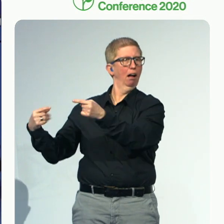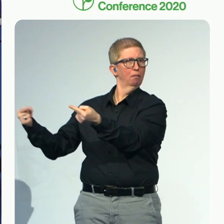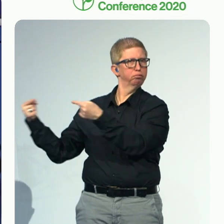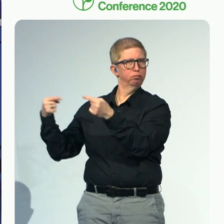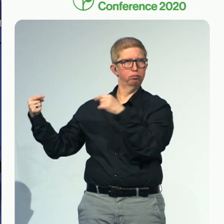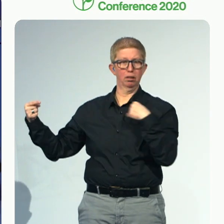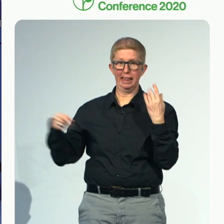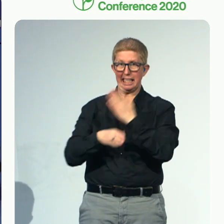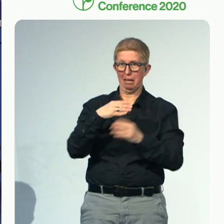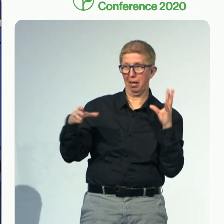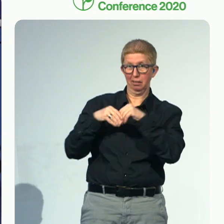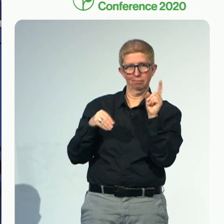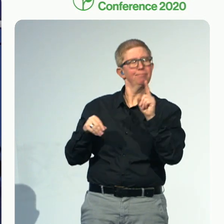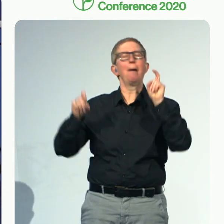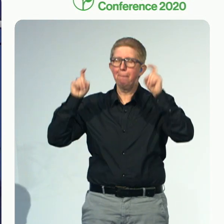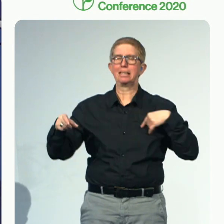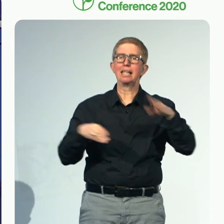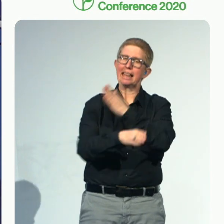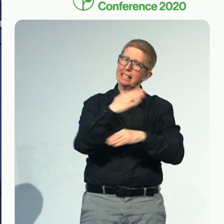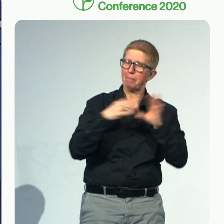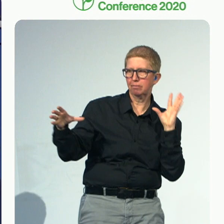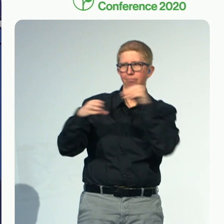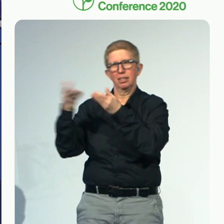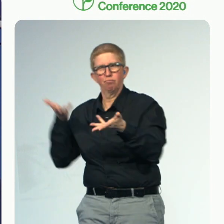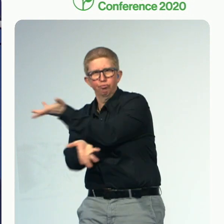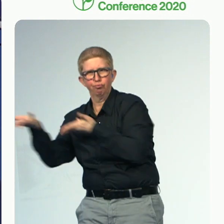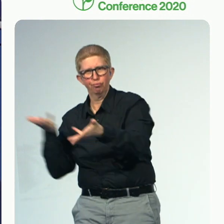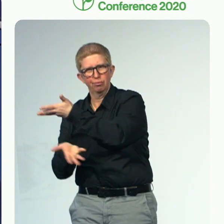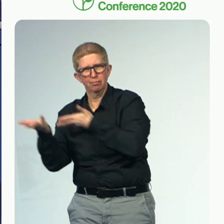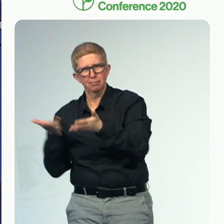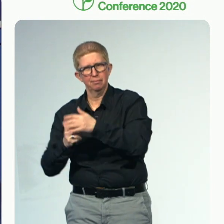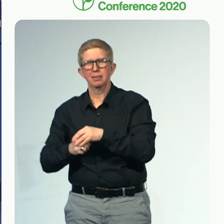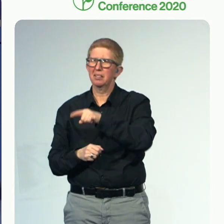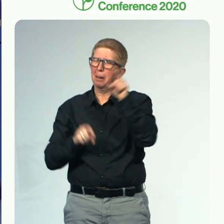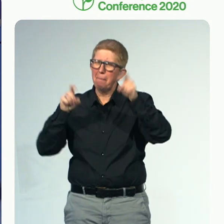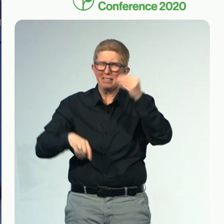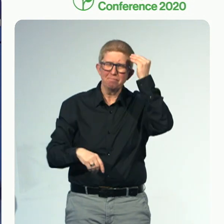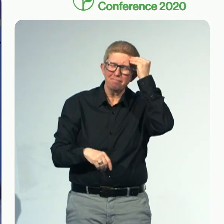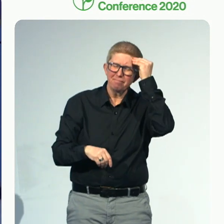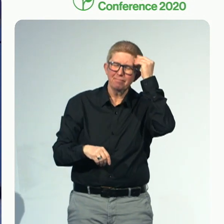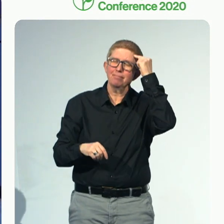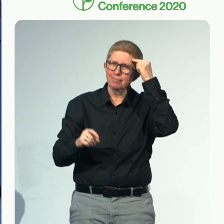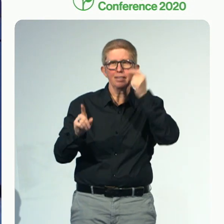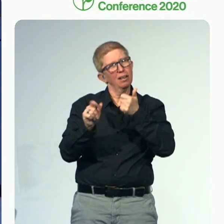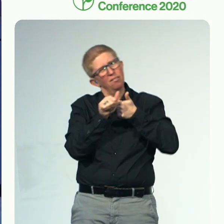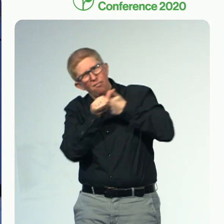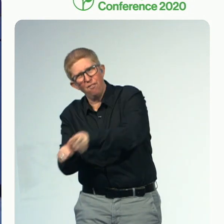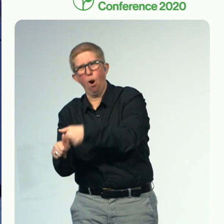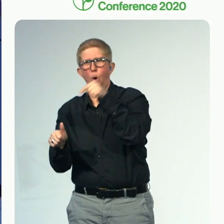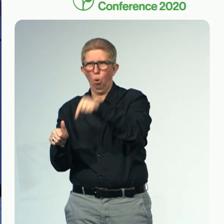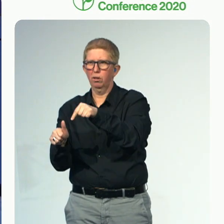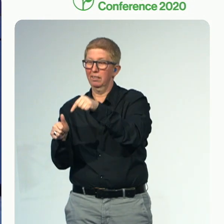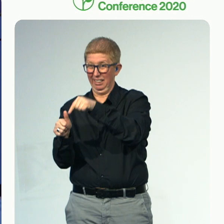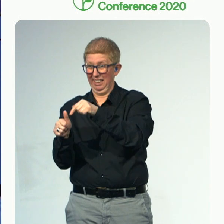if we don't do that, because so many things could be there and is of value and impact to the whole class that we lose.